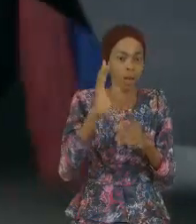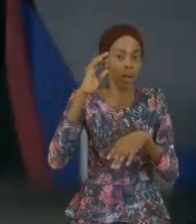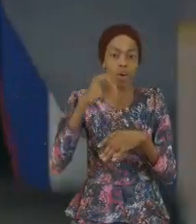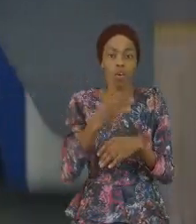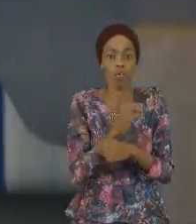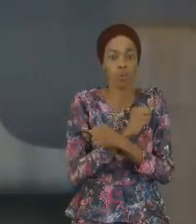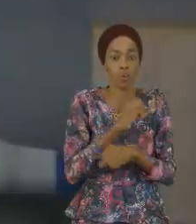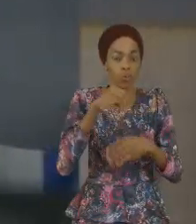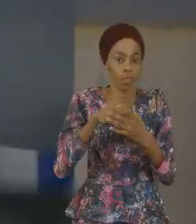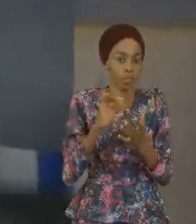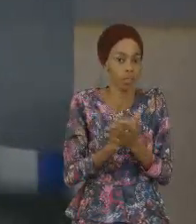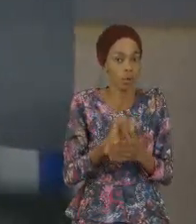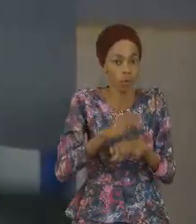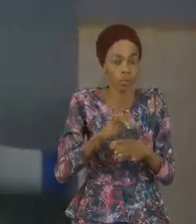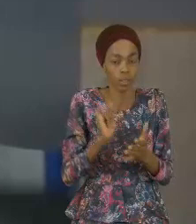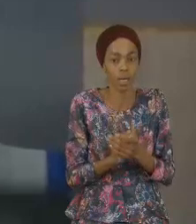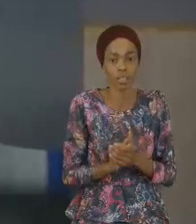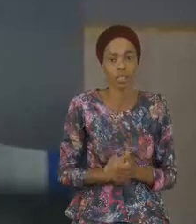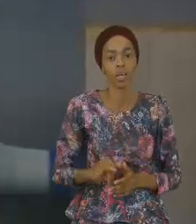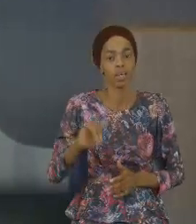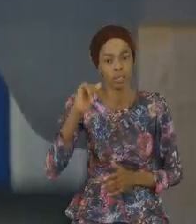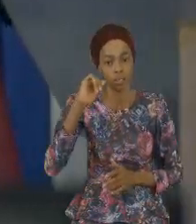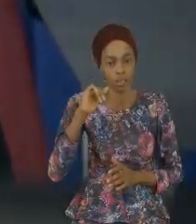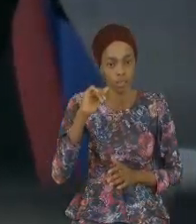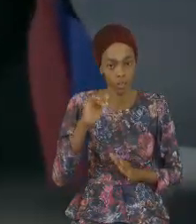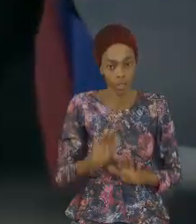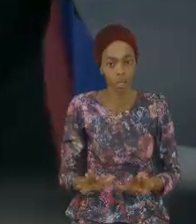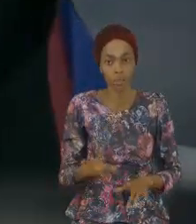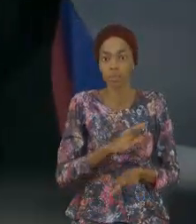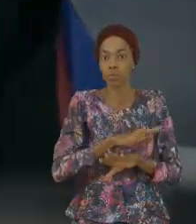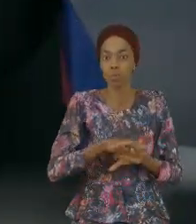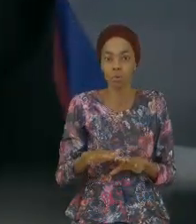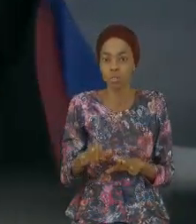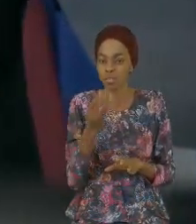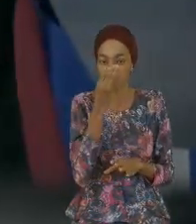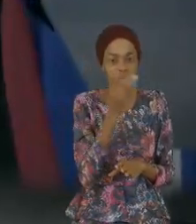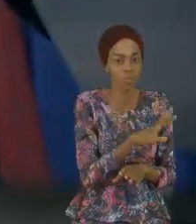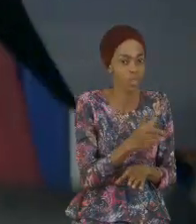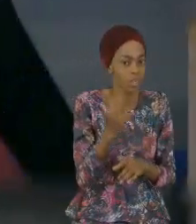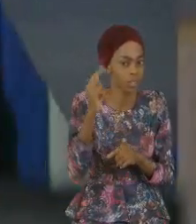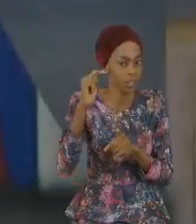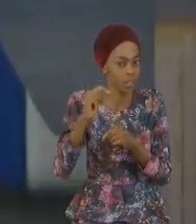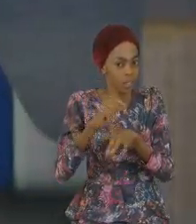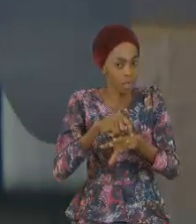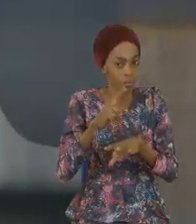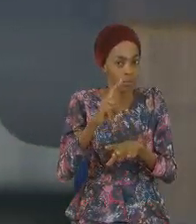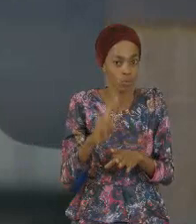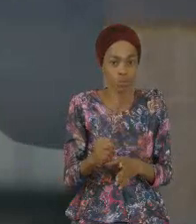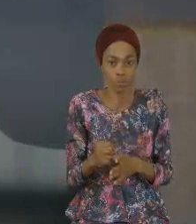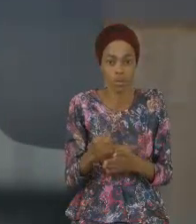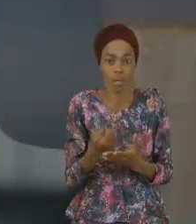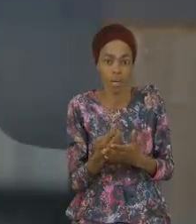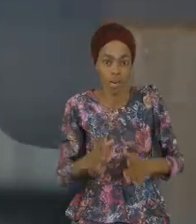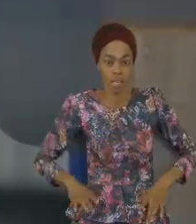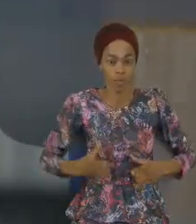Don't minimize the time you spend in any place. 3 hours,